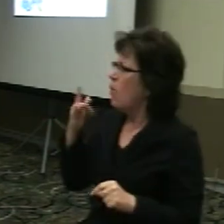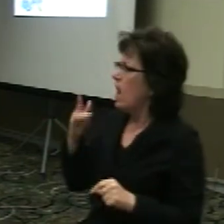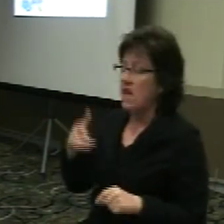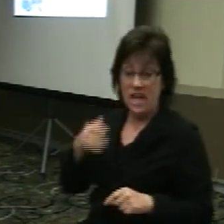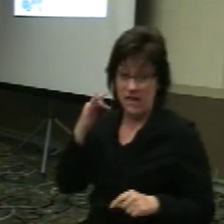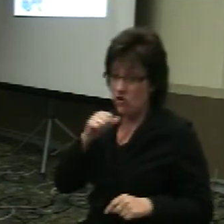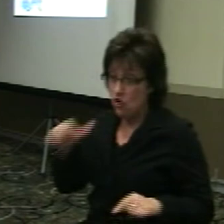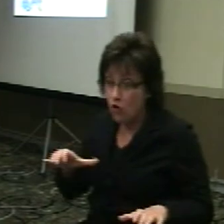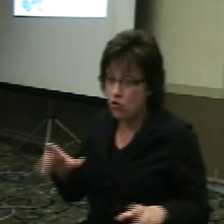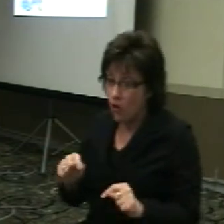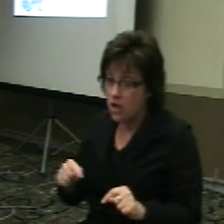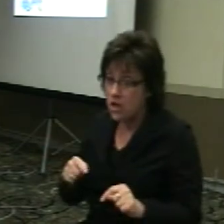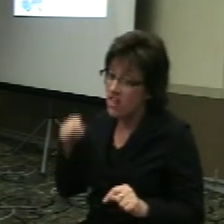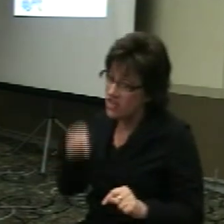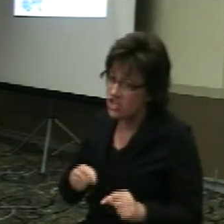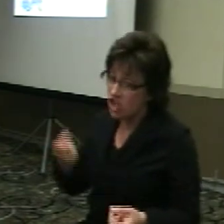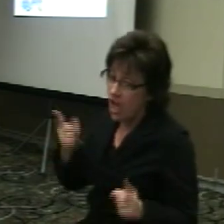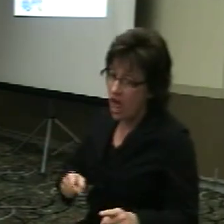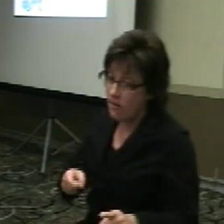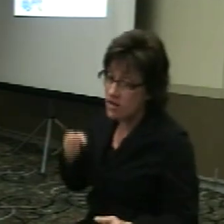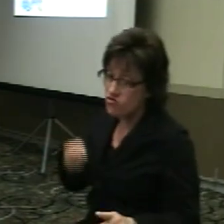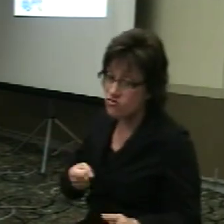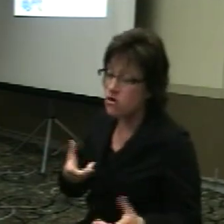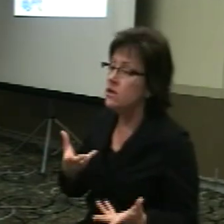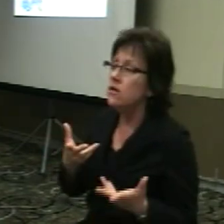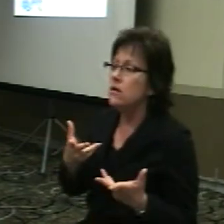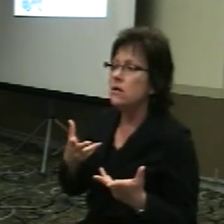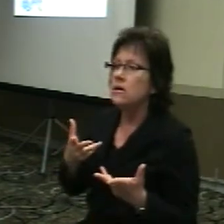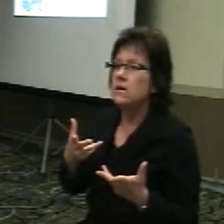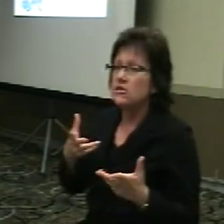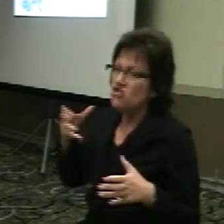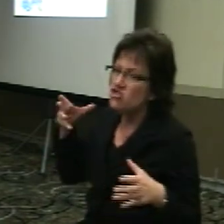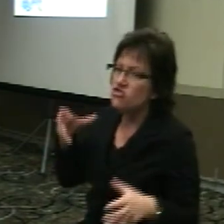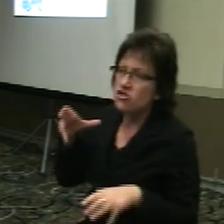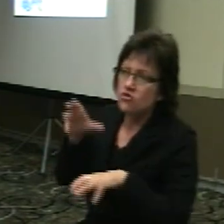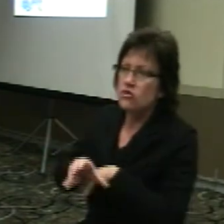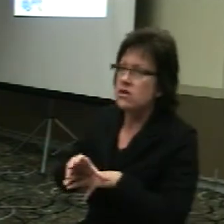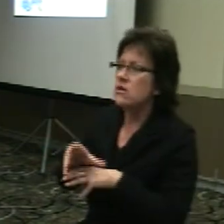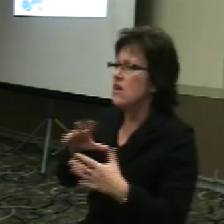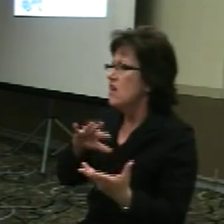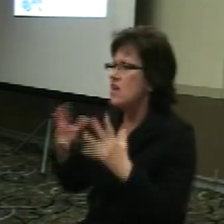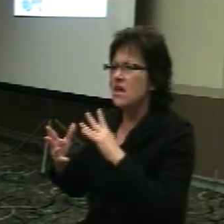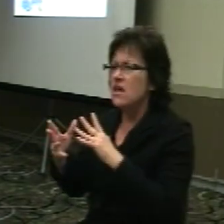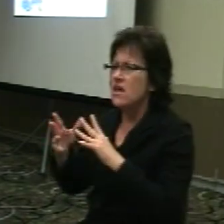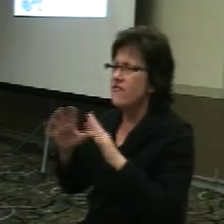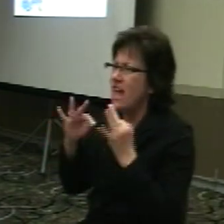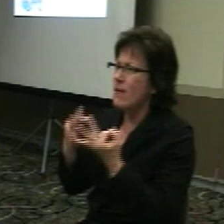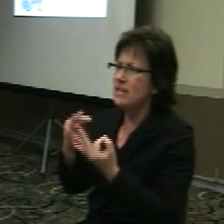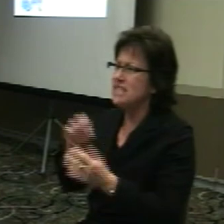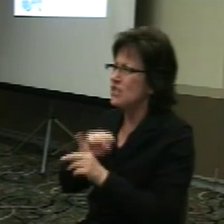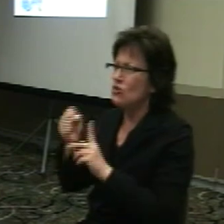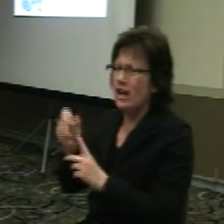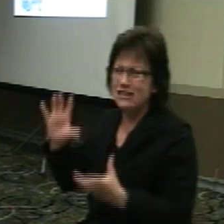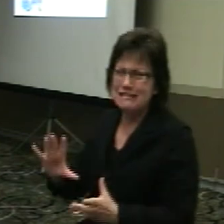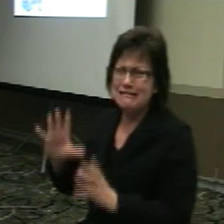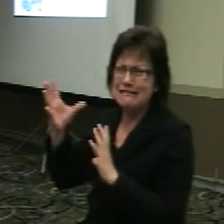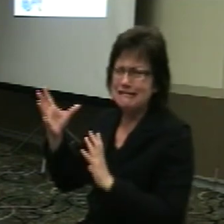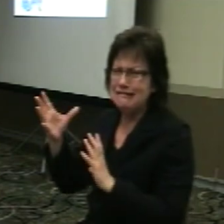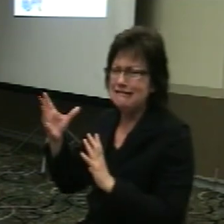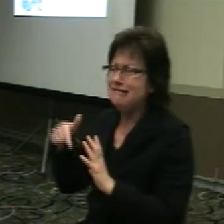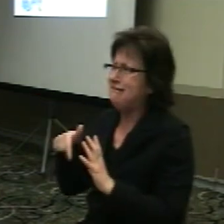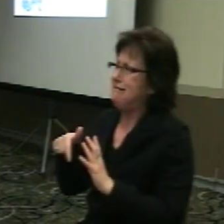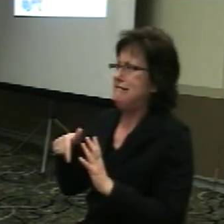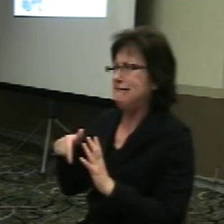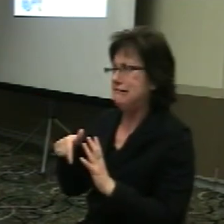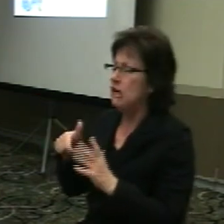you. And it becomes this very, and the kids are coercive to the parents, and the parents are coercive to the kids. And that's a huge risk factor.